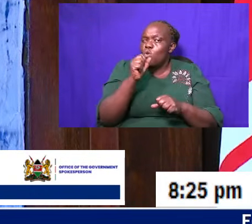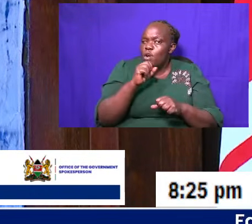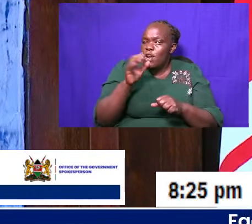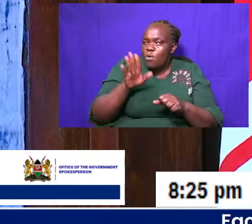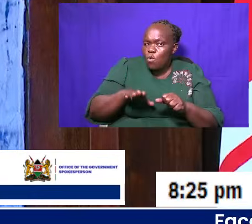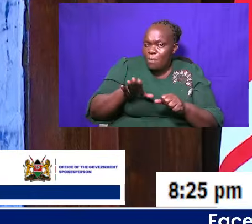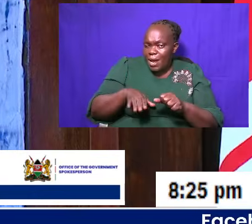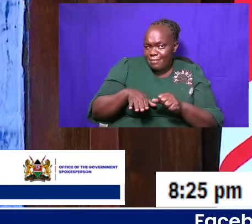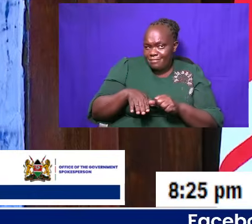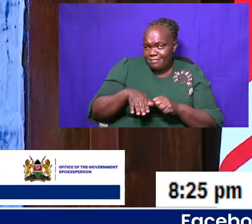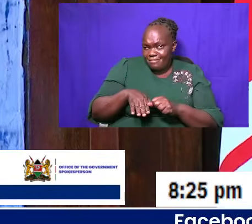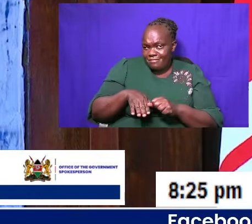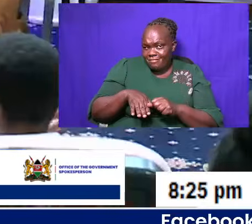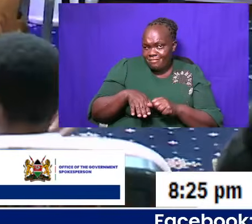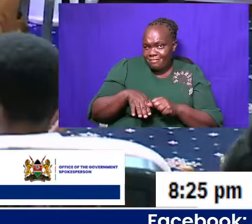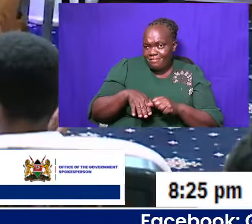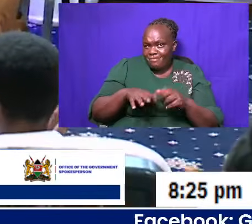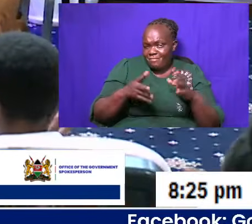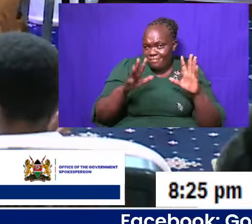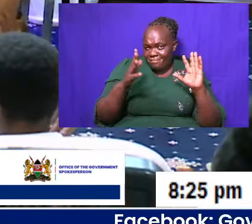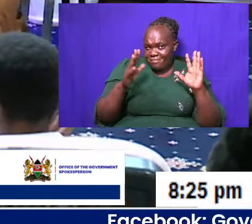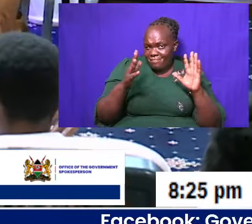Wow.